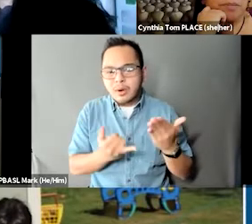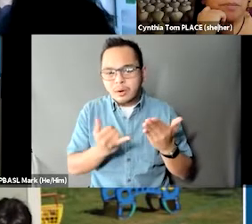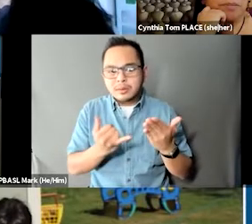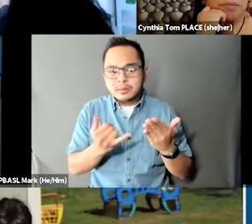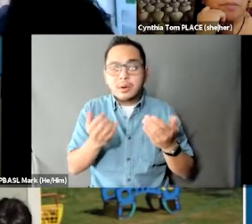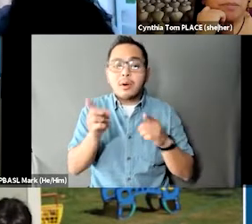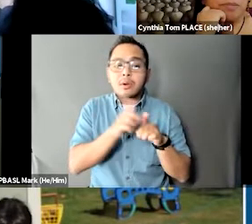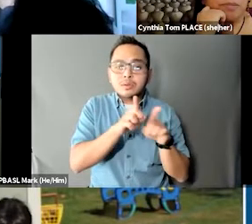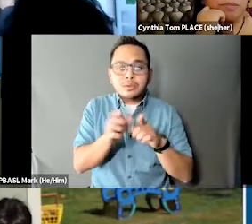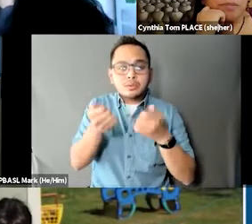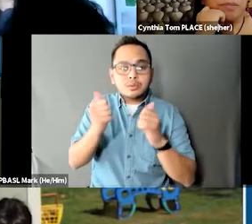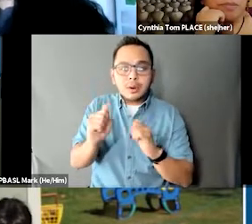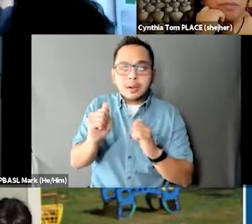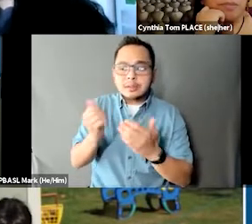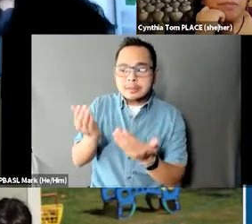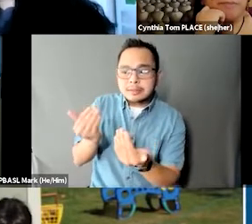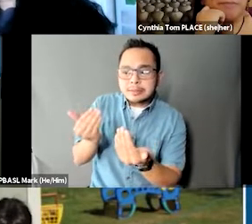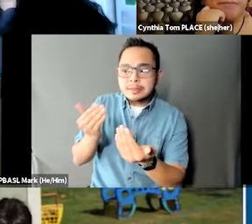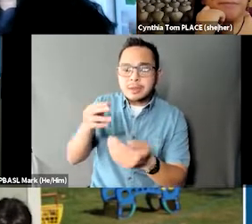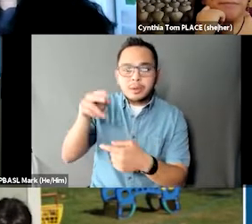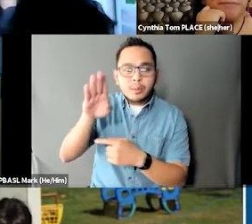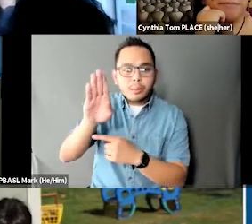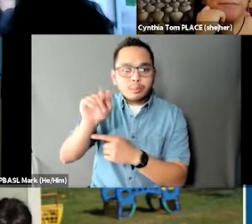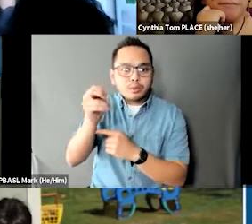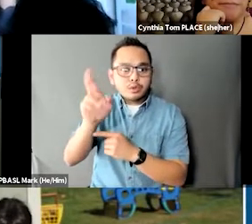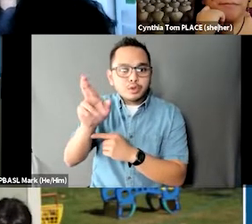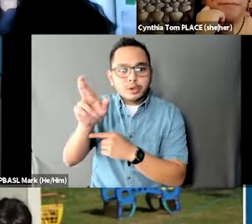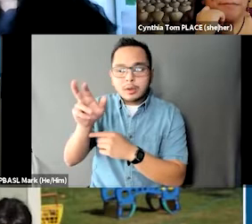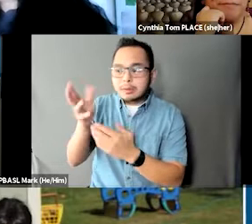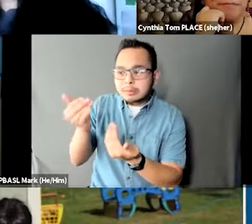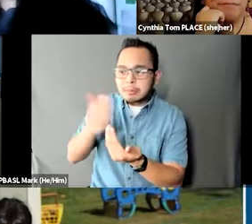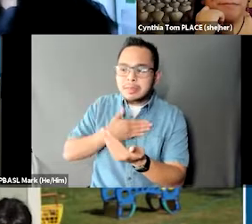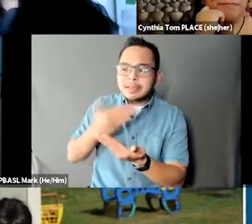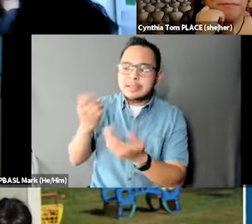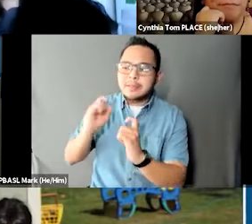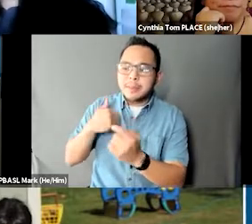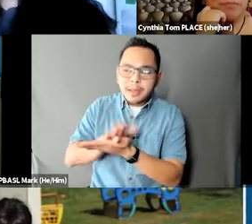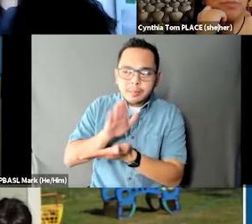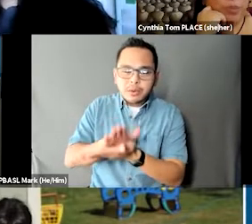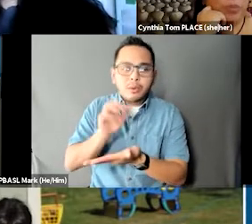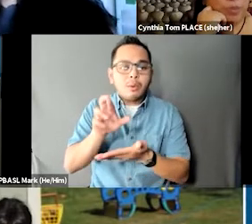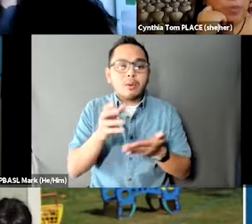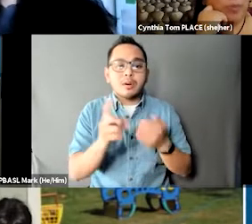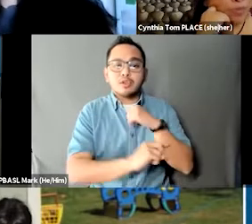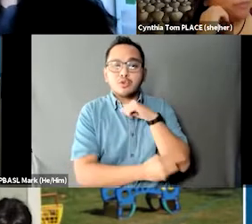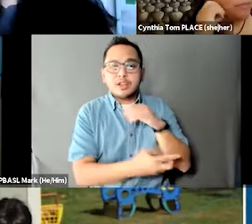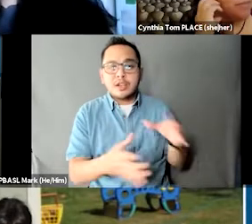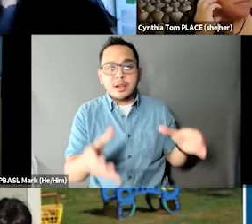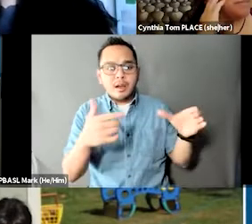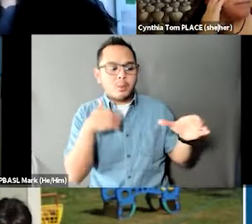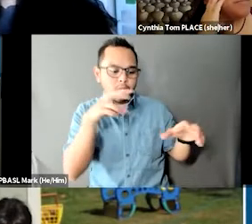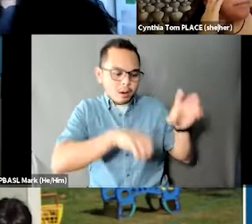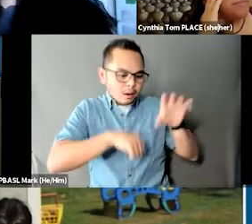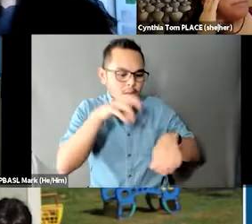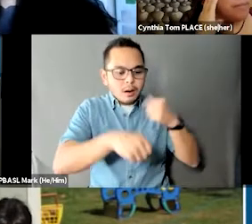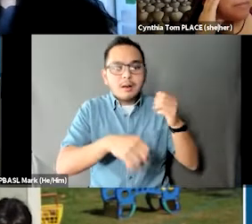pleading with the butcher to give me rolls of paper to draw on, or dumpster diving for boxes to make sculptures. So somehow I